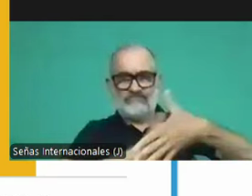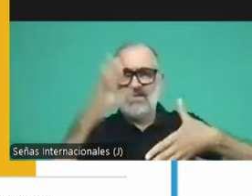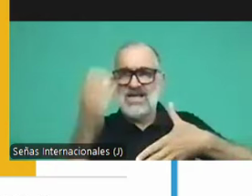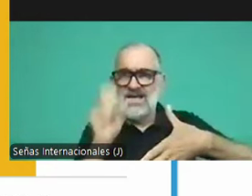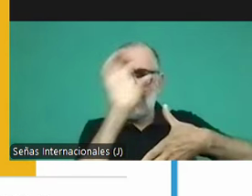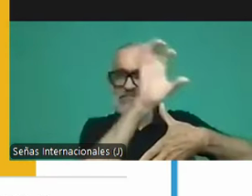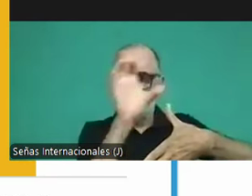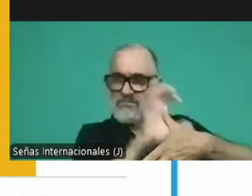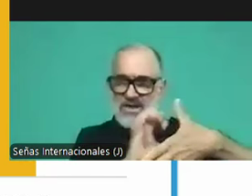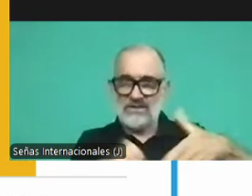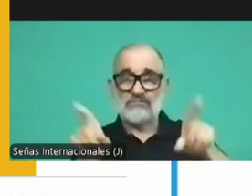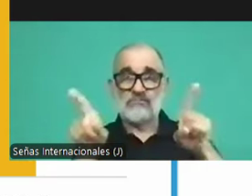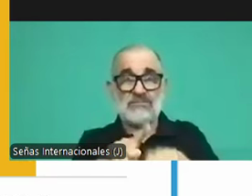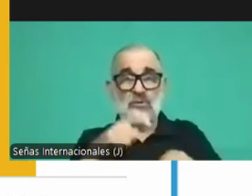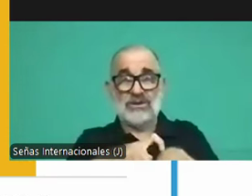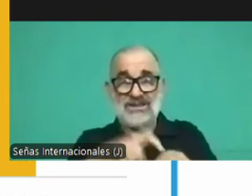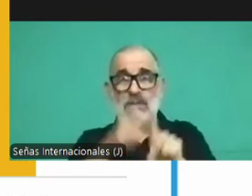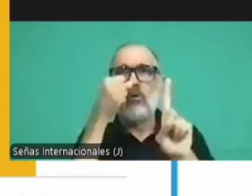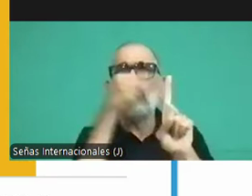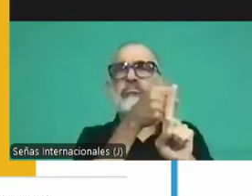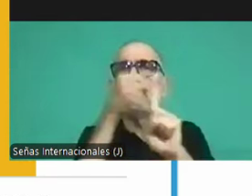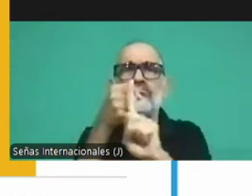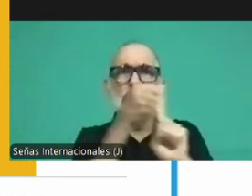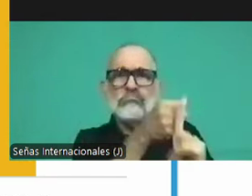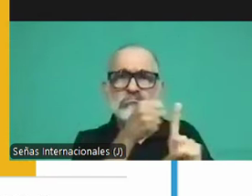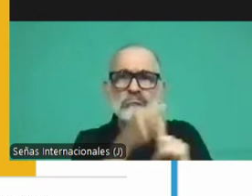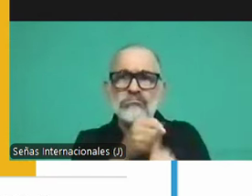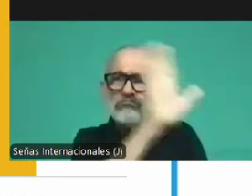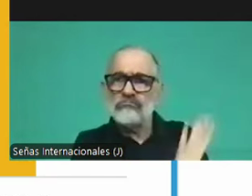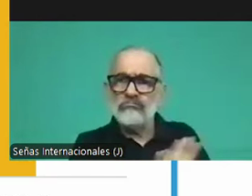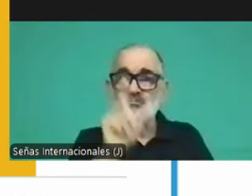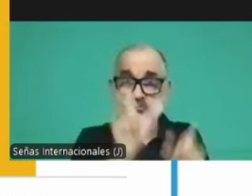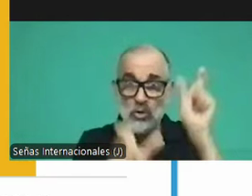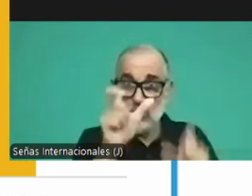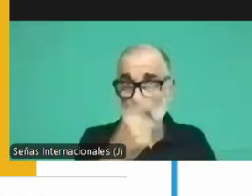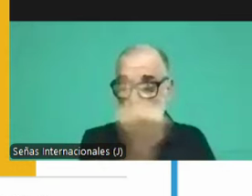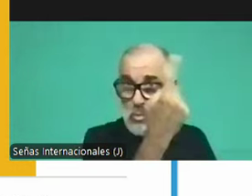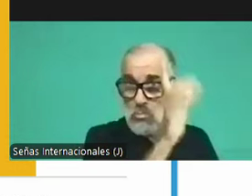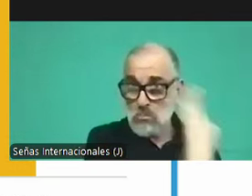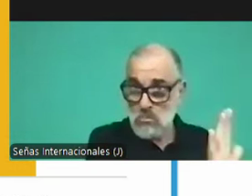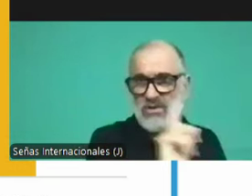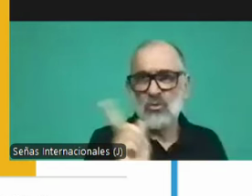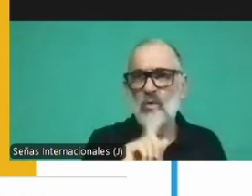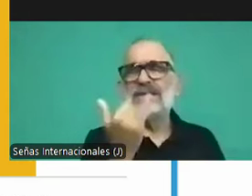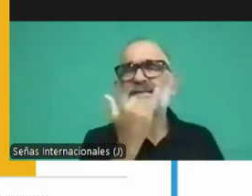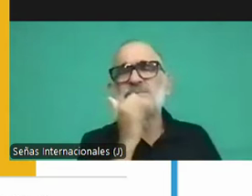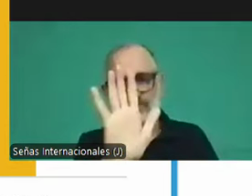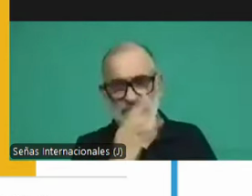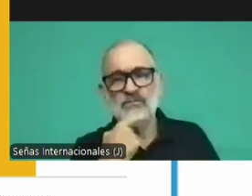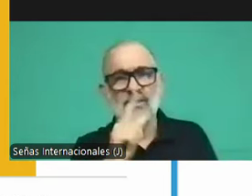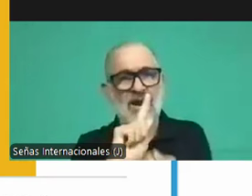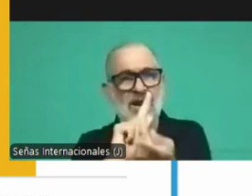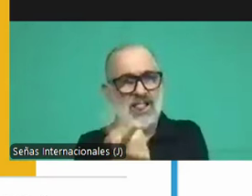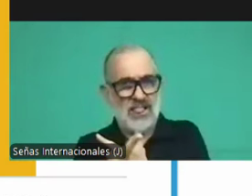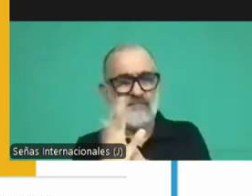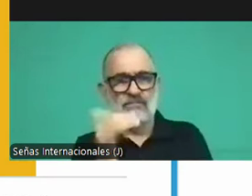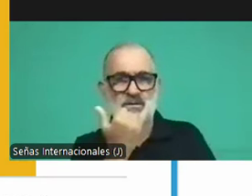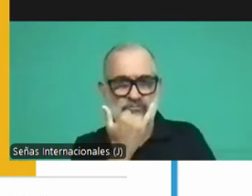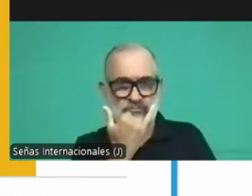que this no population, solamente, which not y only, perdón la reiteración, and sorry son to los repeat, que se is the empobrecerán one that will si